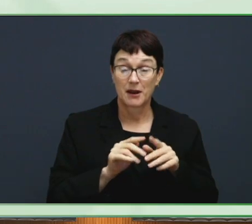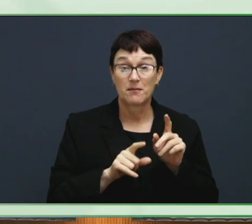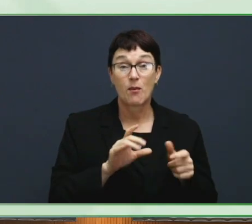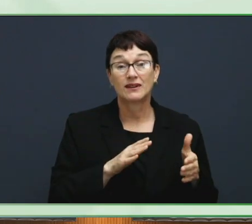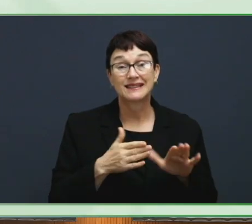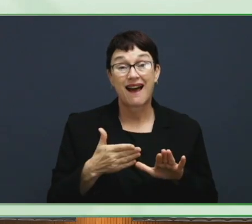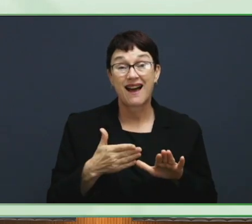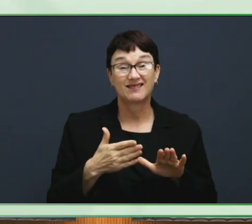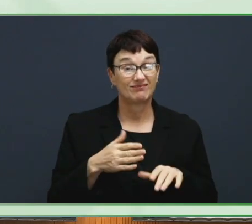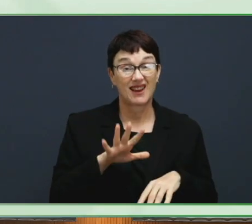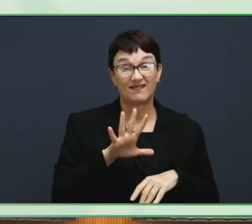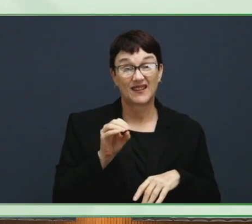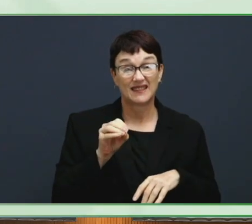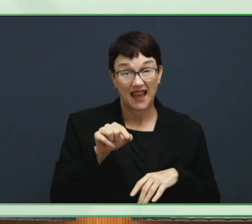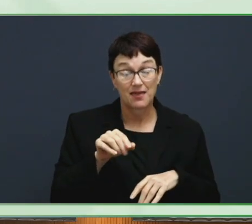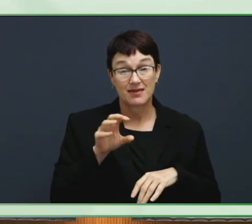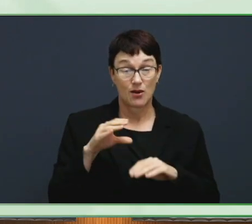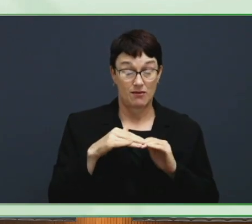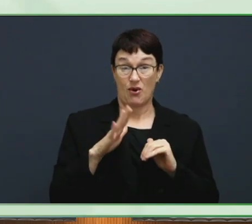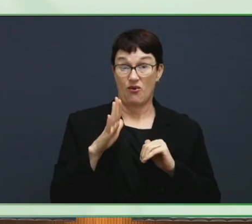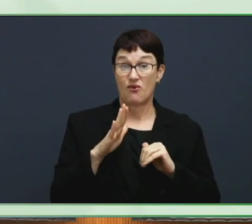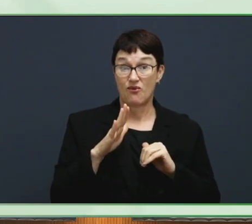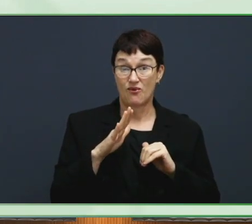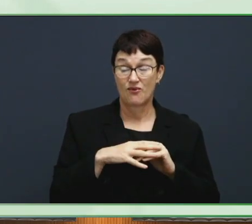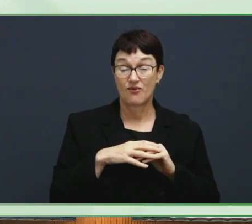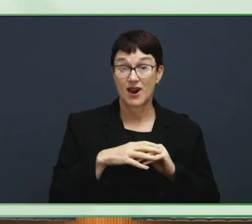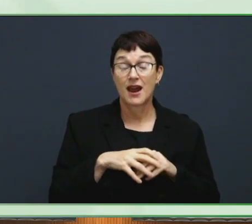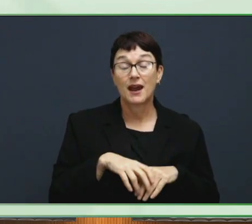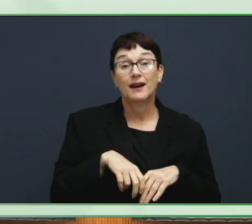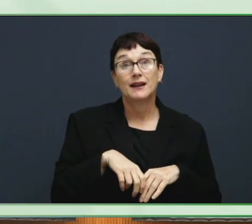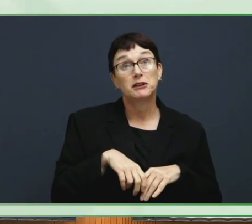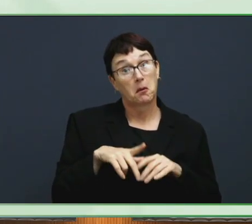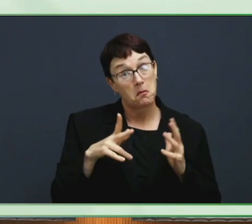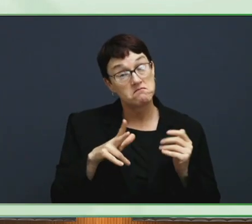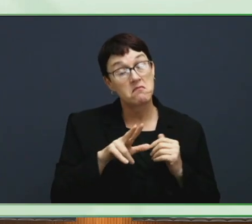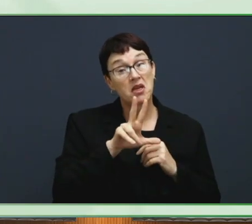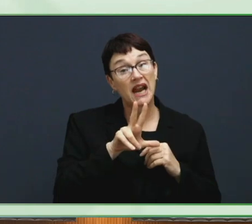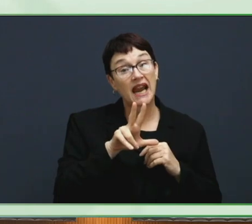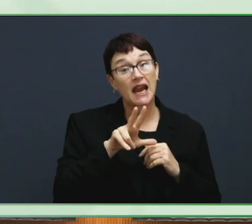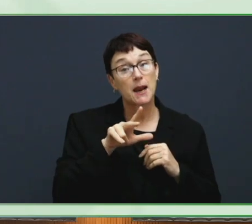And more than 3 million people were homeless.